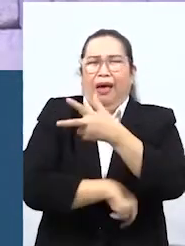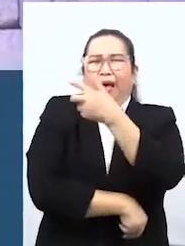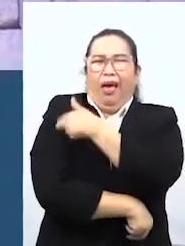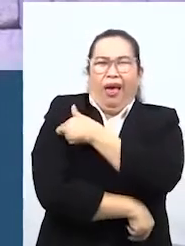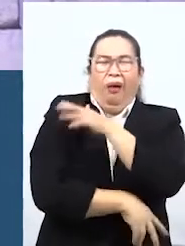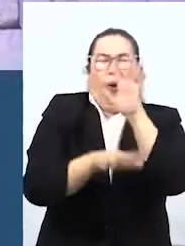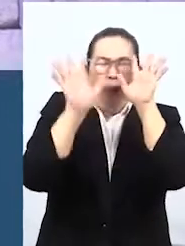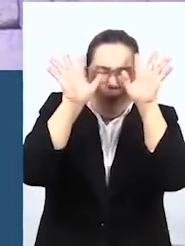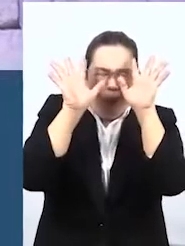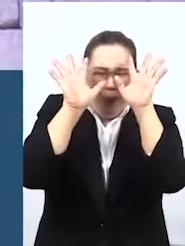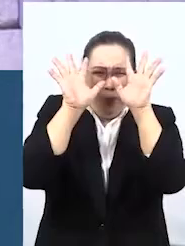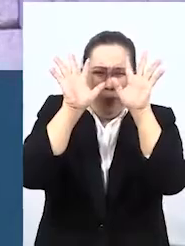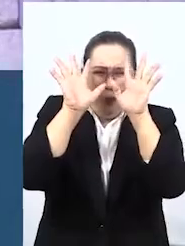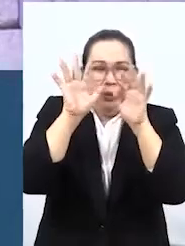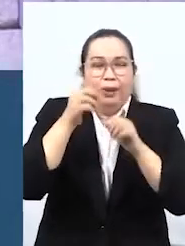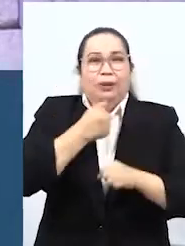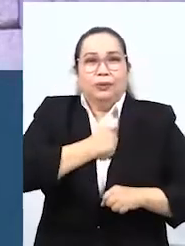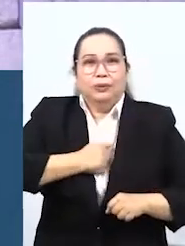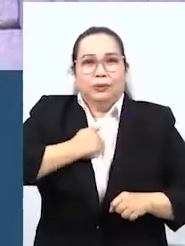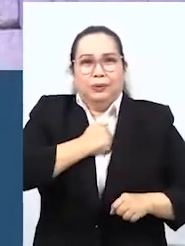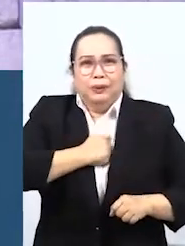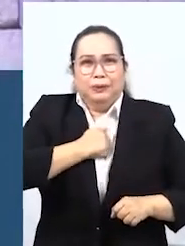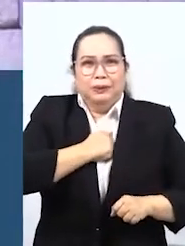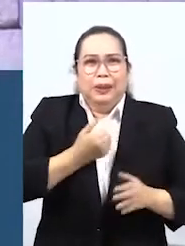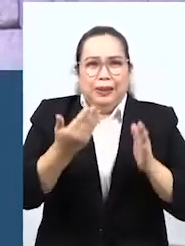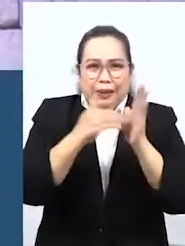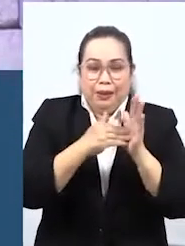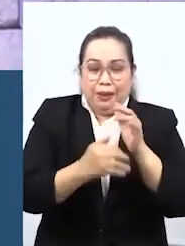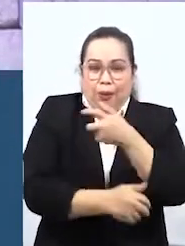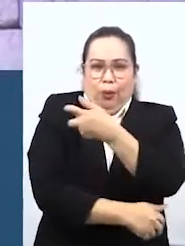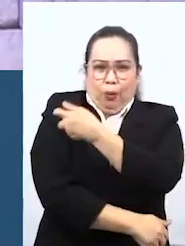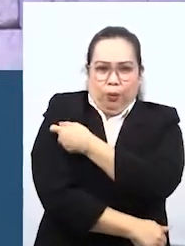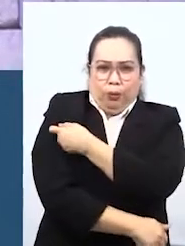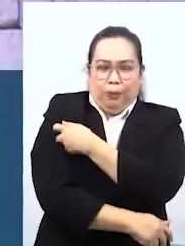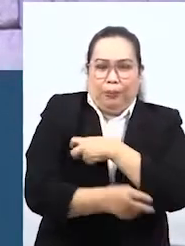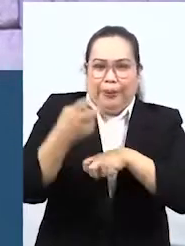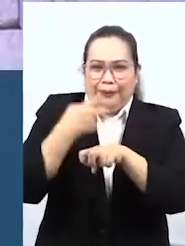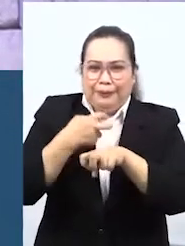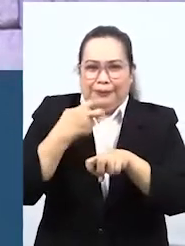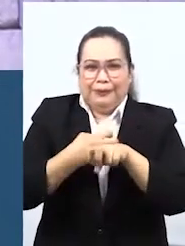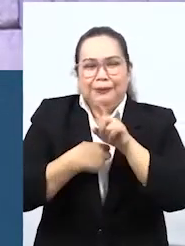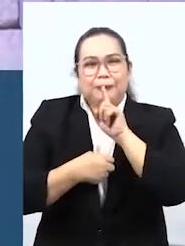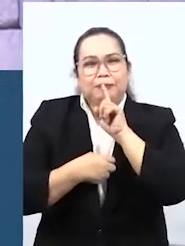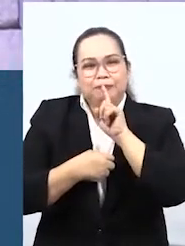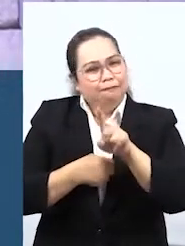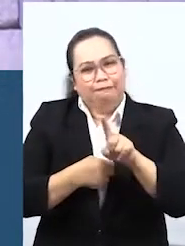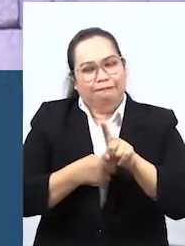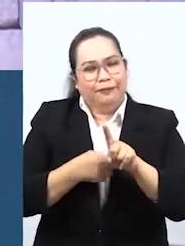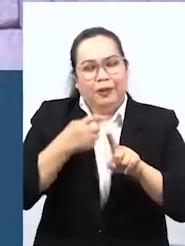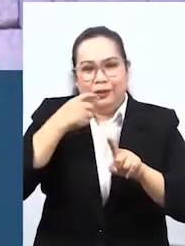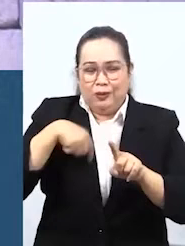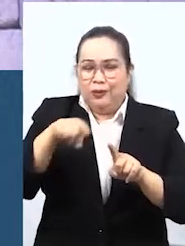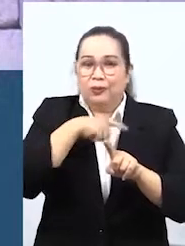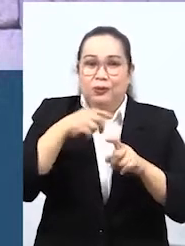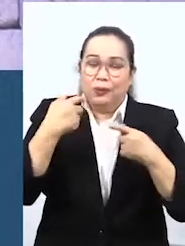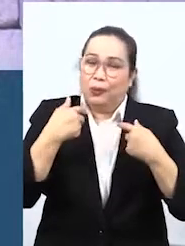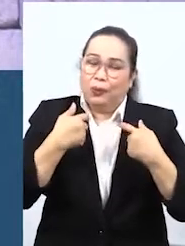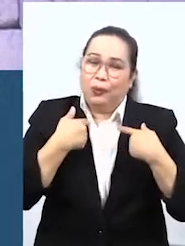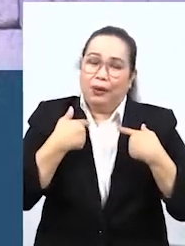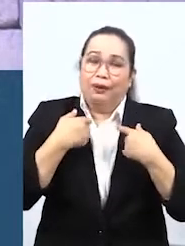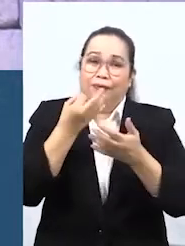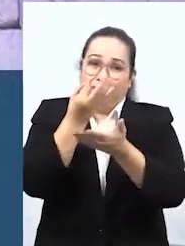will cry sorry sorry ulitin natin hirap This is so so we went through